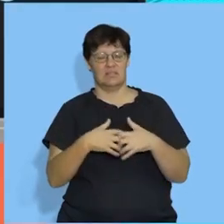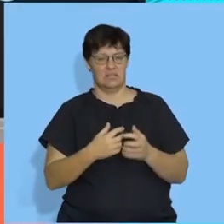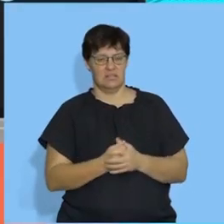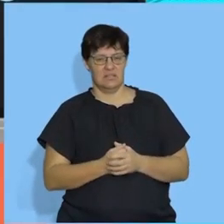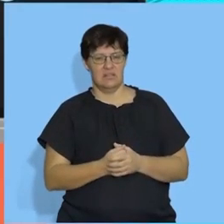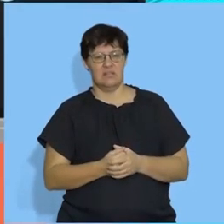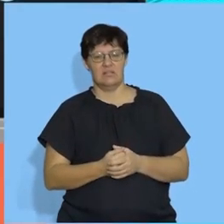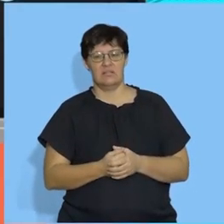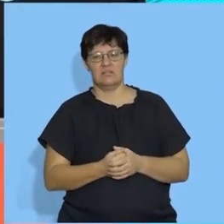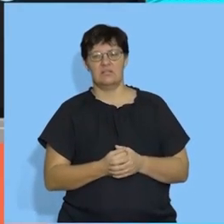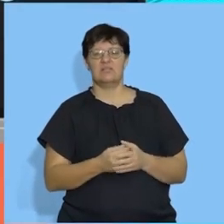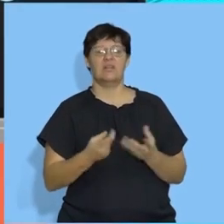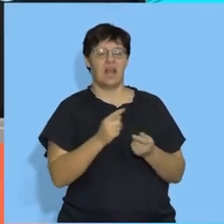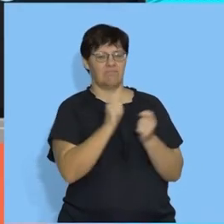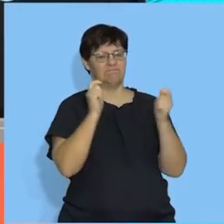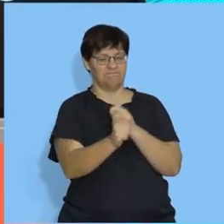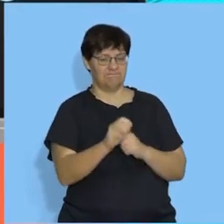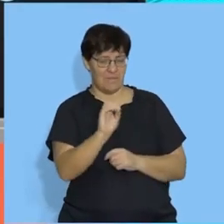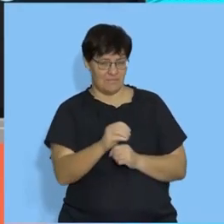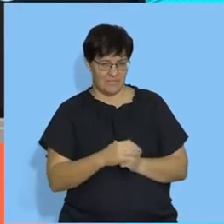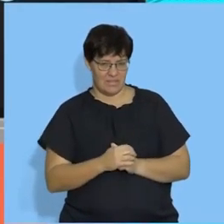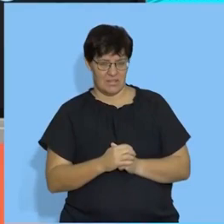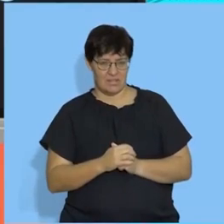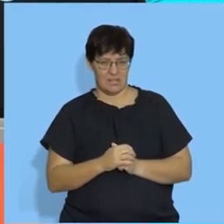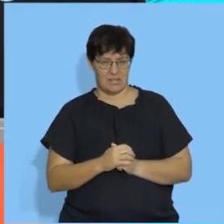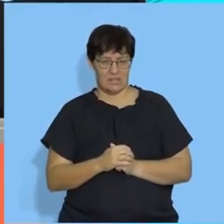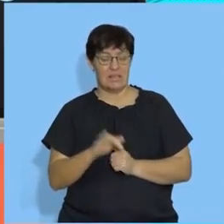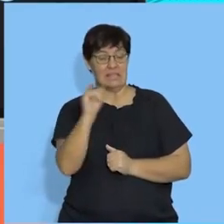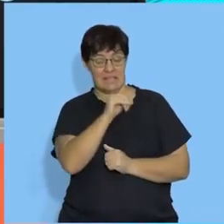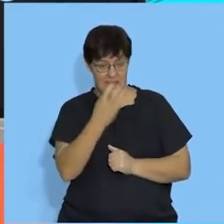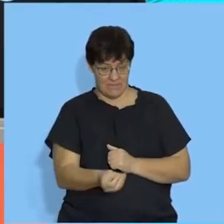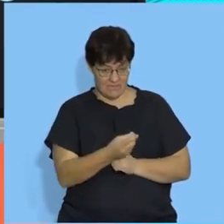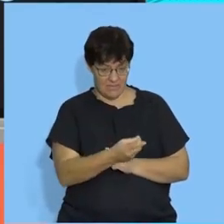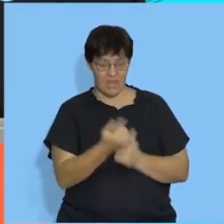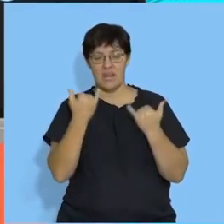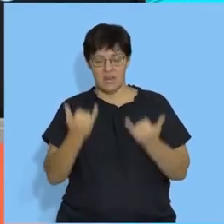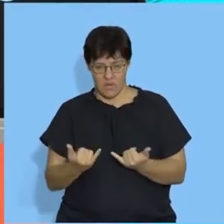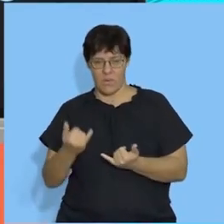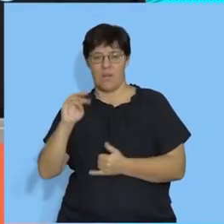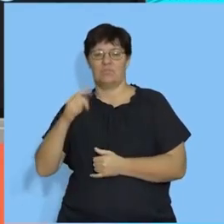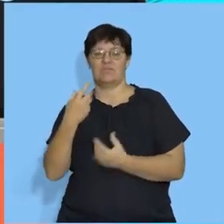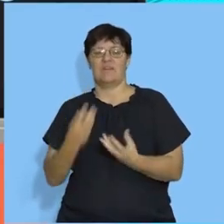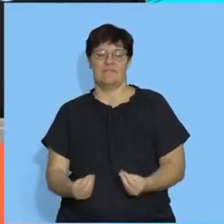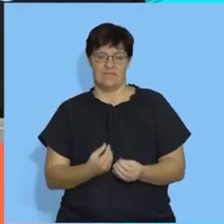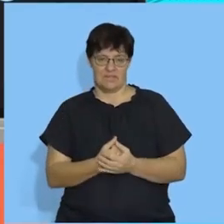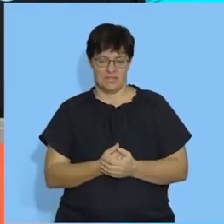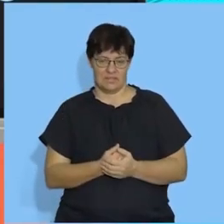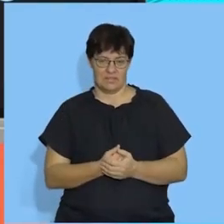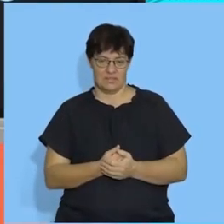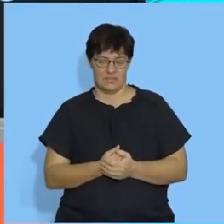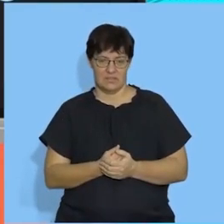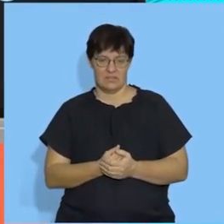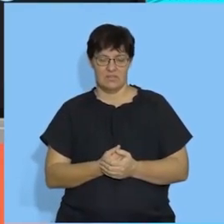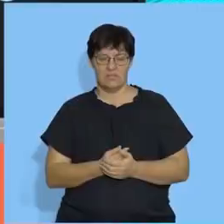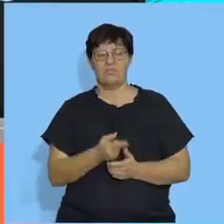of substitution, where there was zinc, now there is magnesium. That's what we exactly mean when it comes to